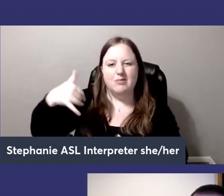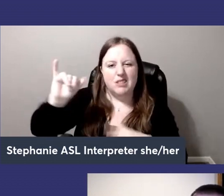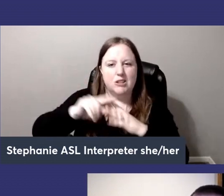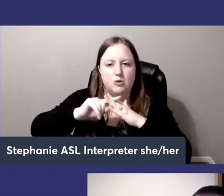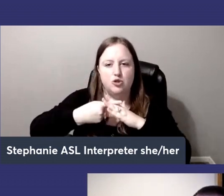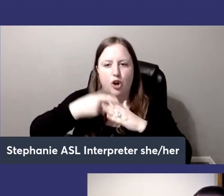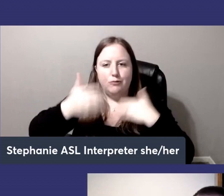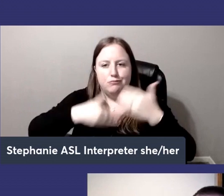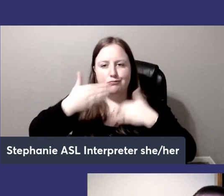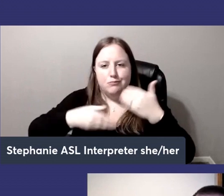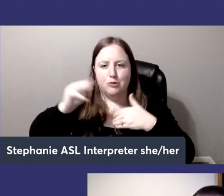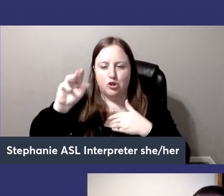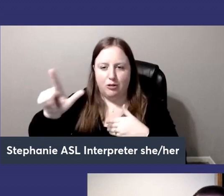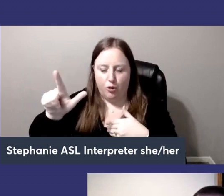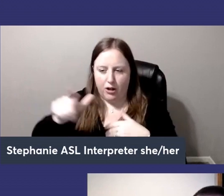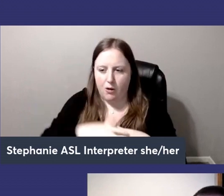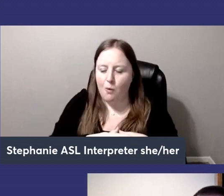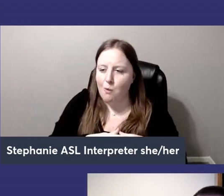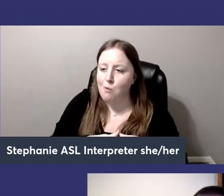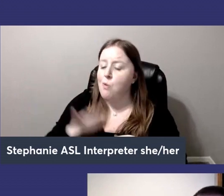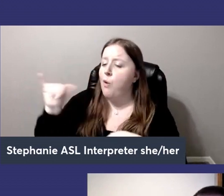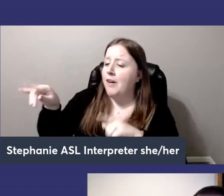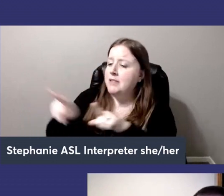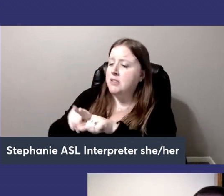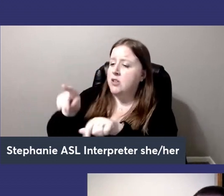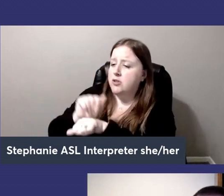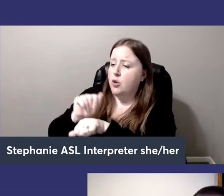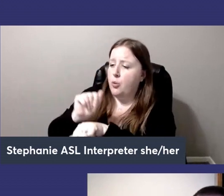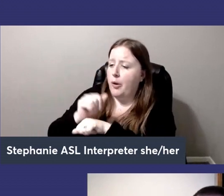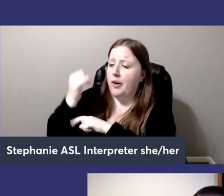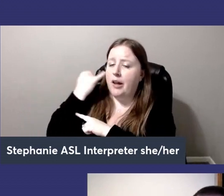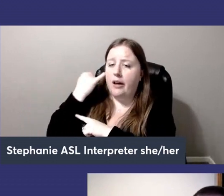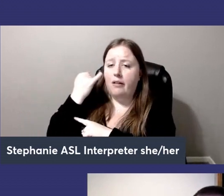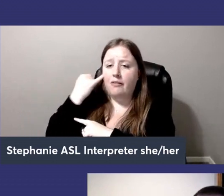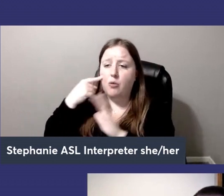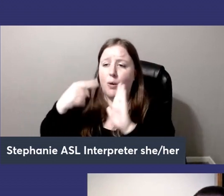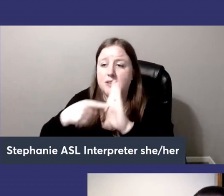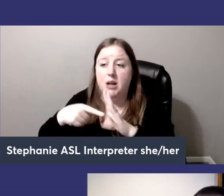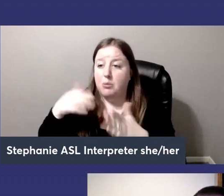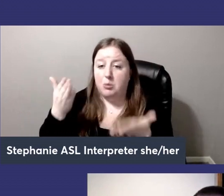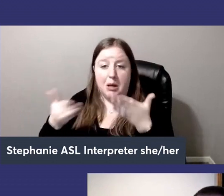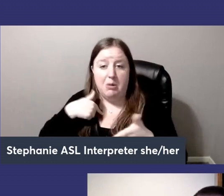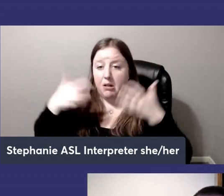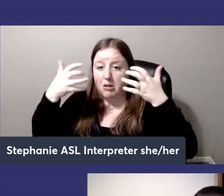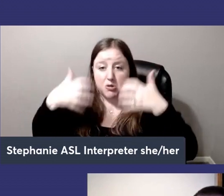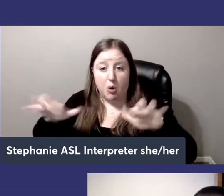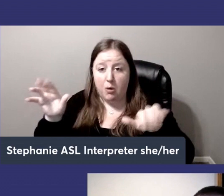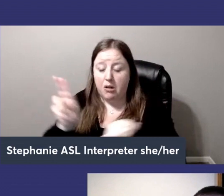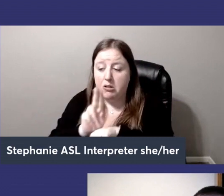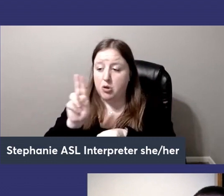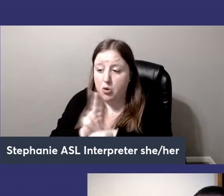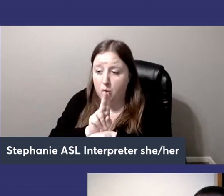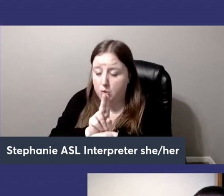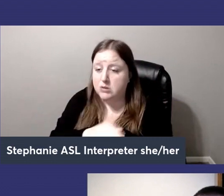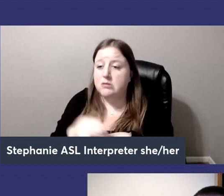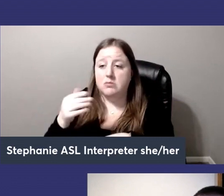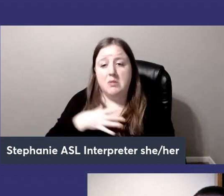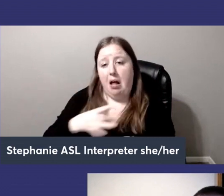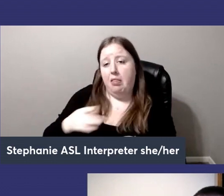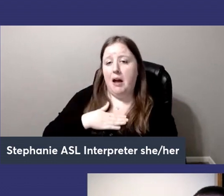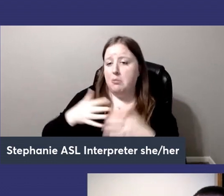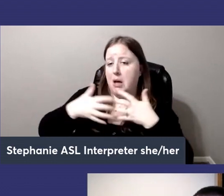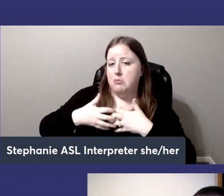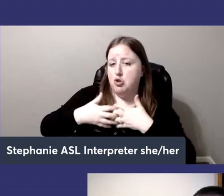machine working. Does it also work if, for example, I don't want to use your like I like my machine as it